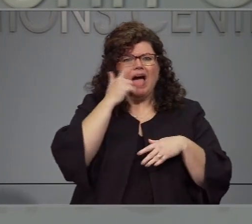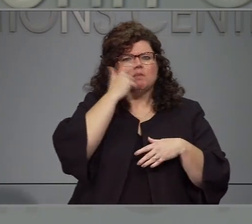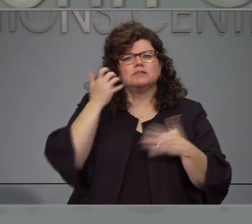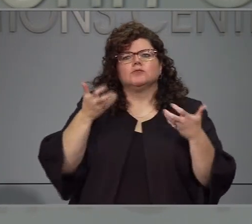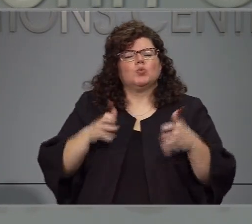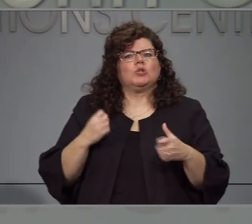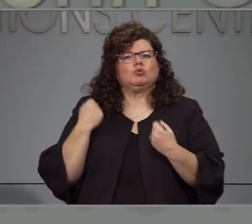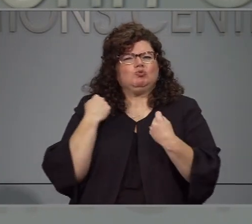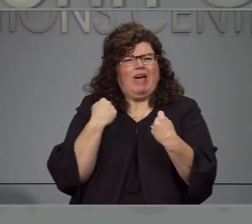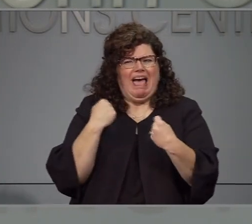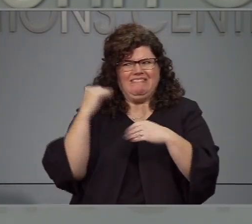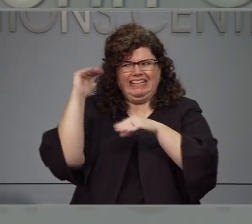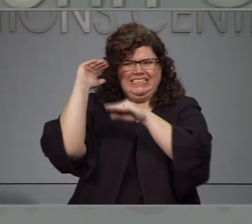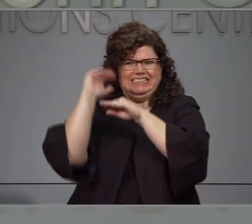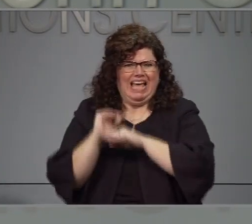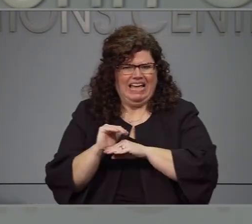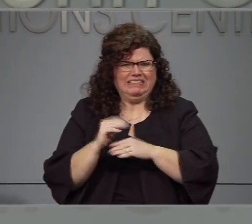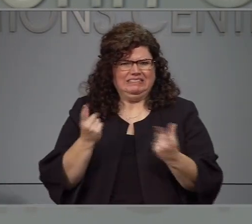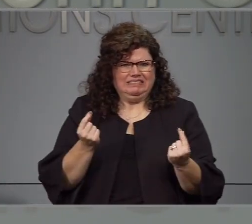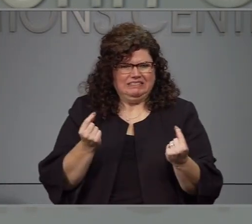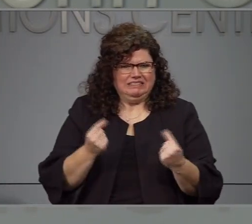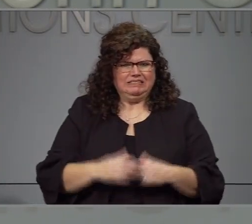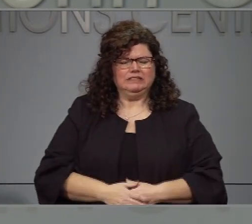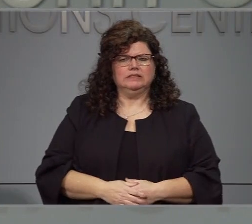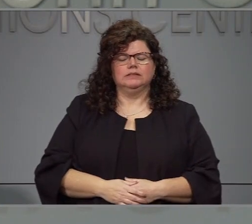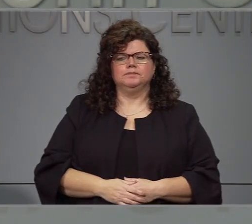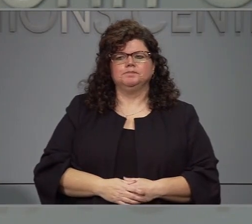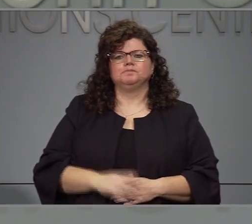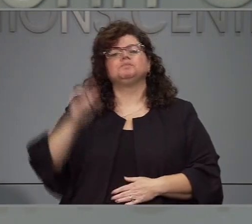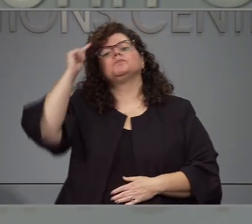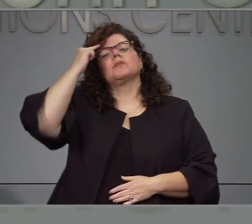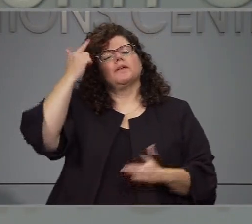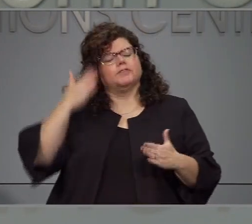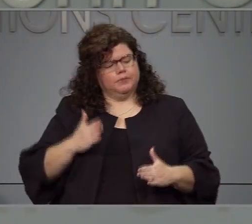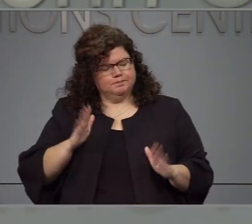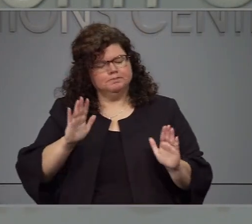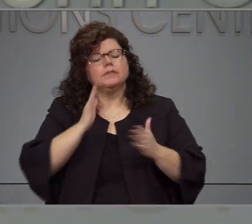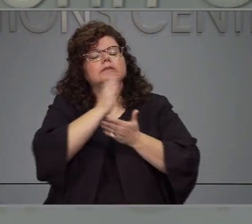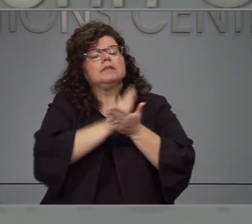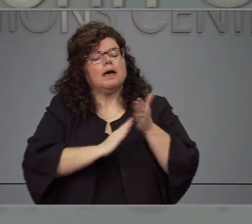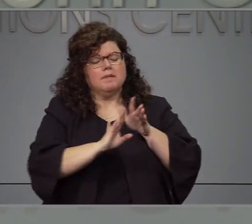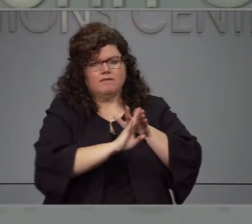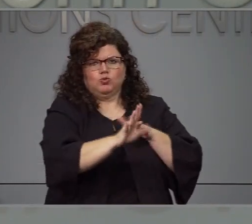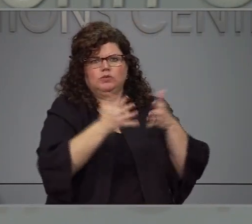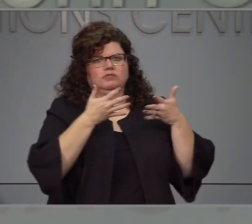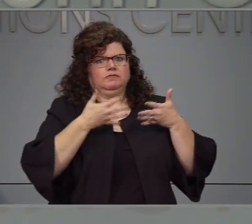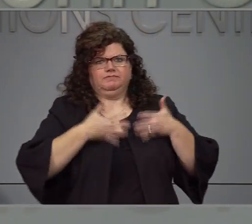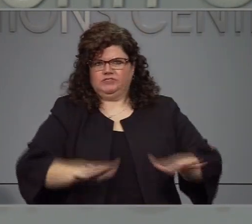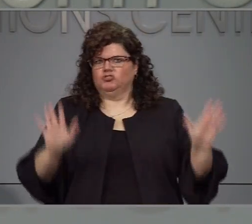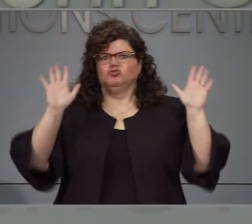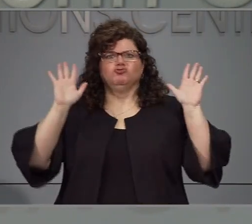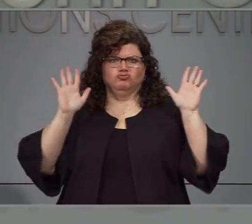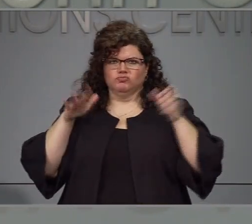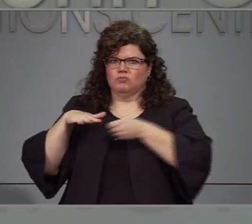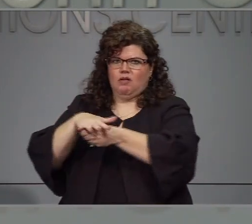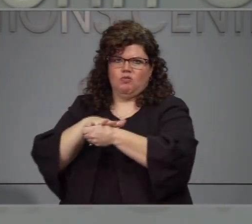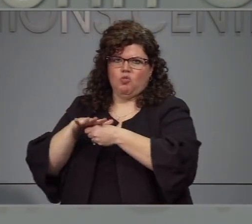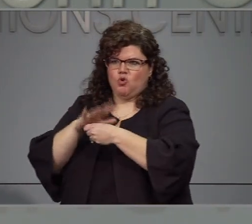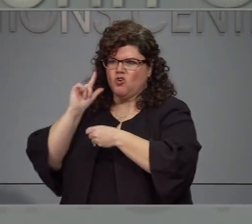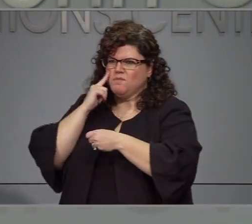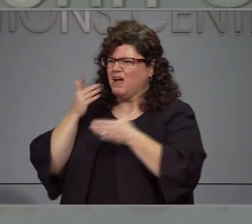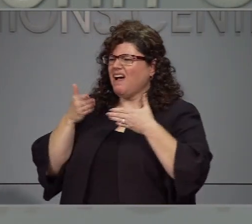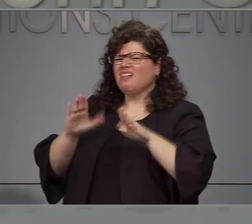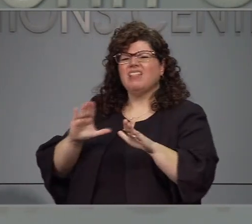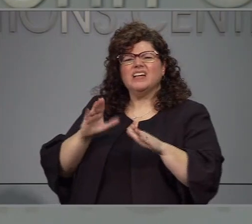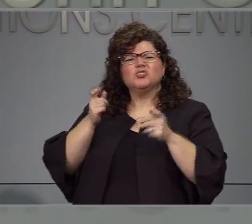There have been some evacuations that have been already ordered by several local governments. I'll let